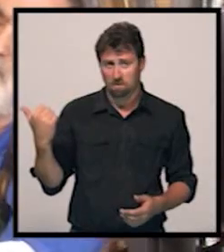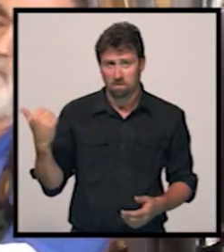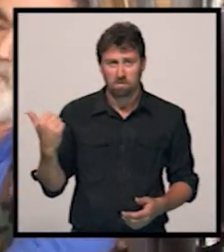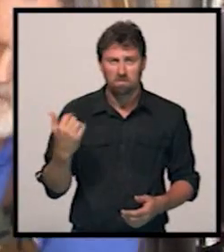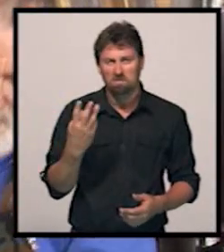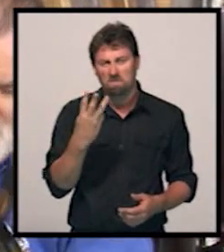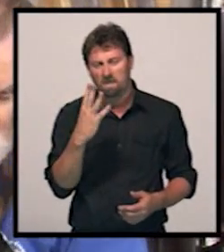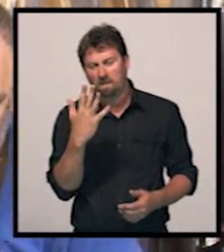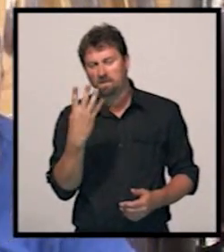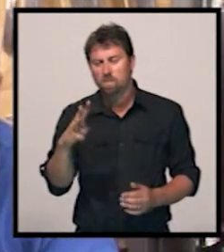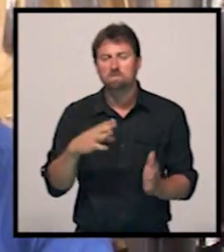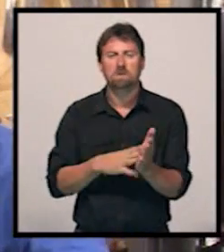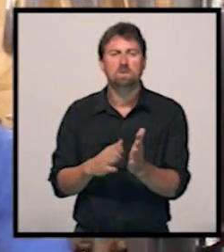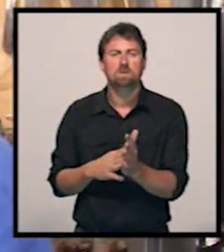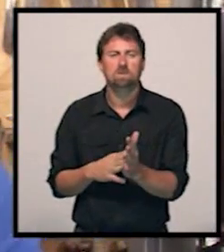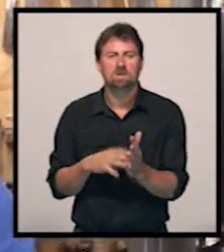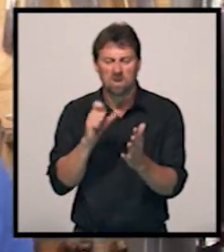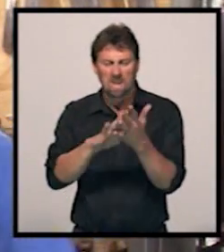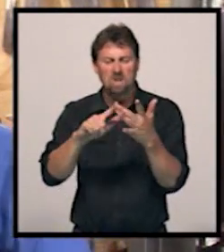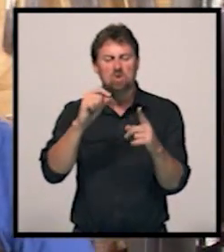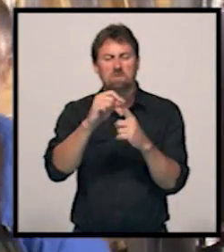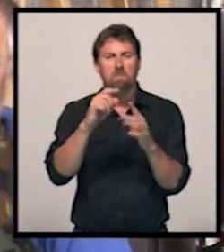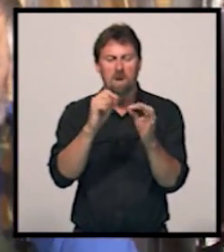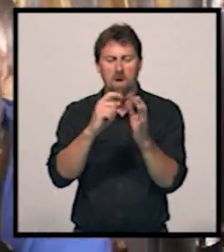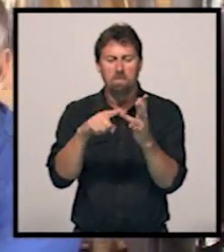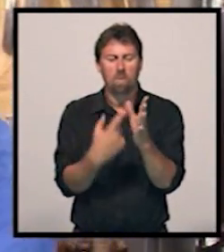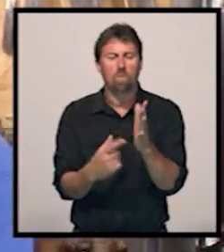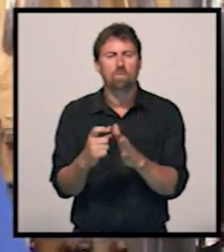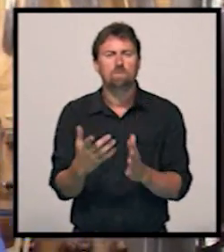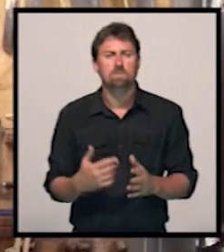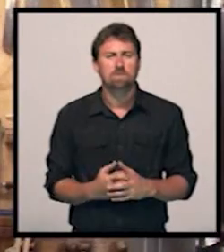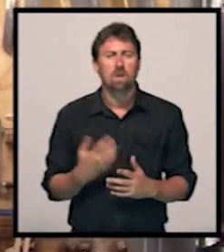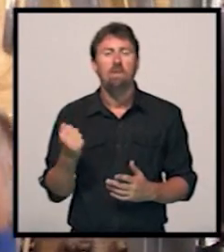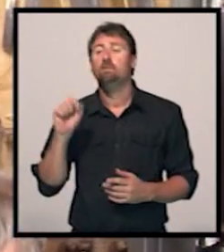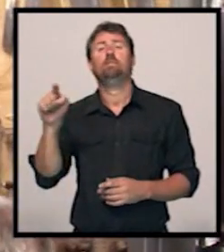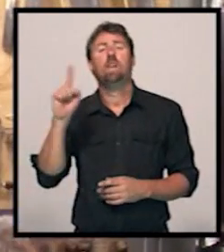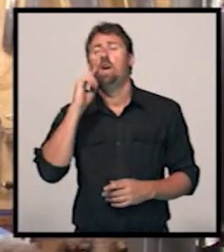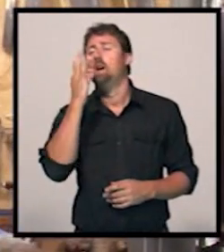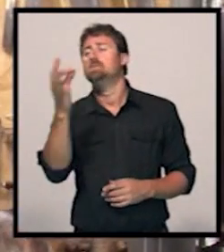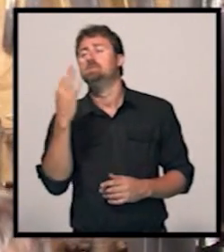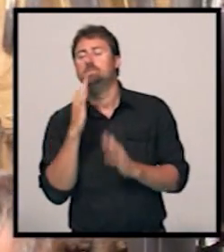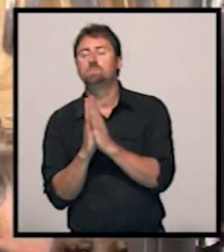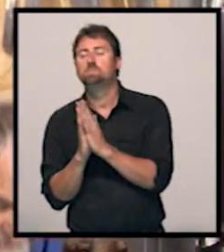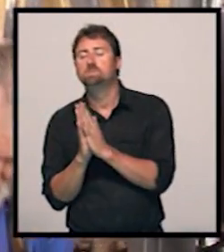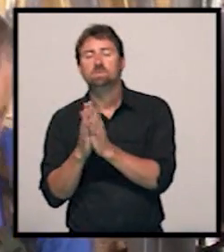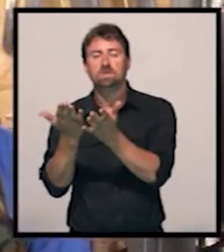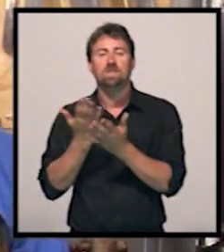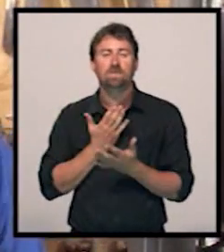35mm, 40mm chipboard. And whilst you're there, ask them if they've got a sheet of